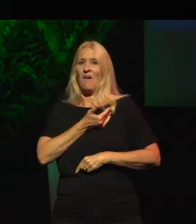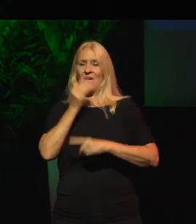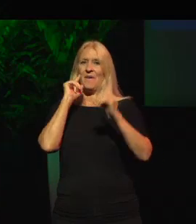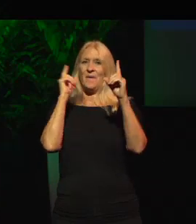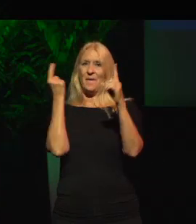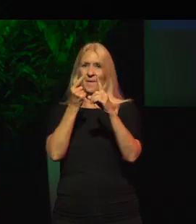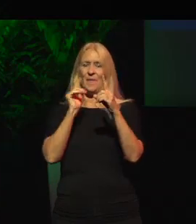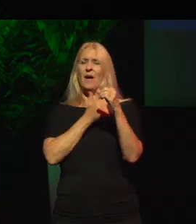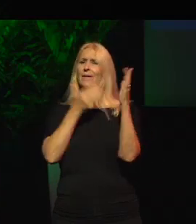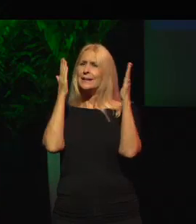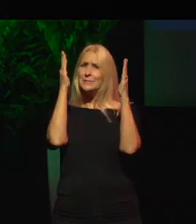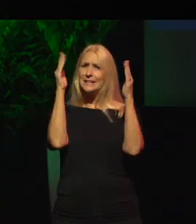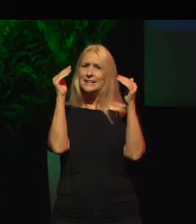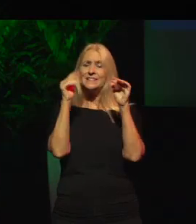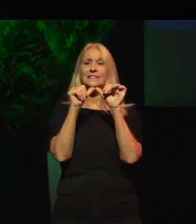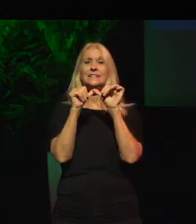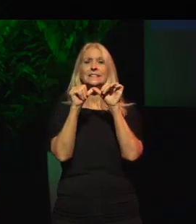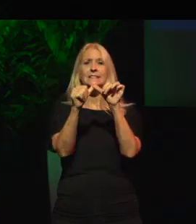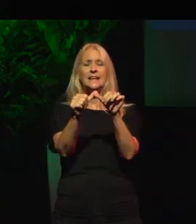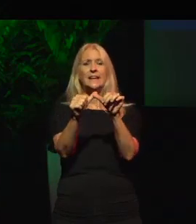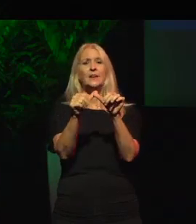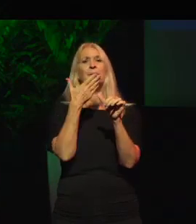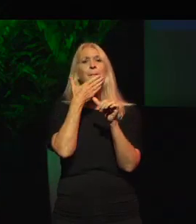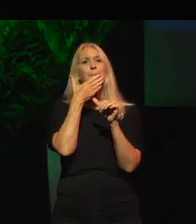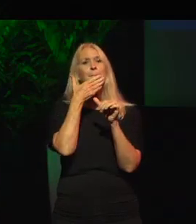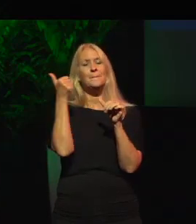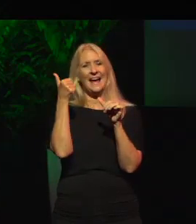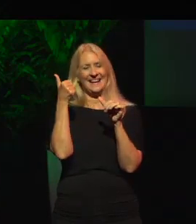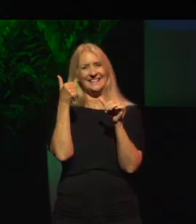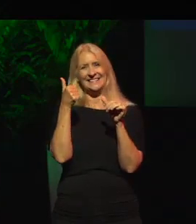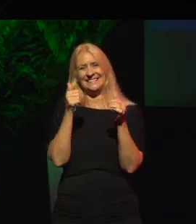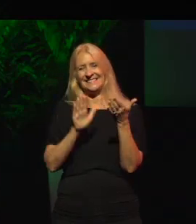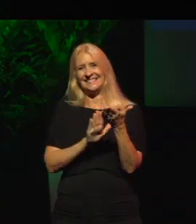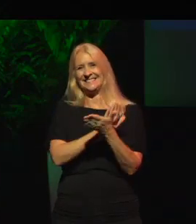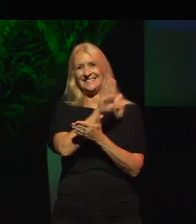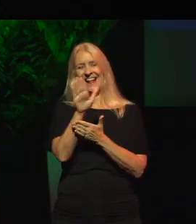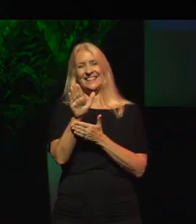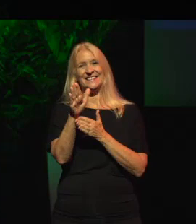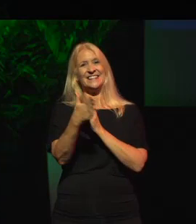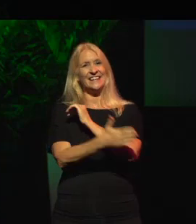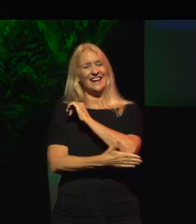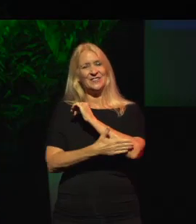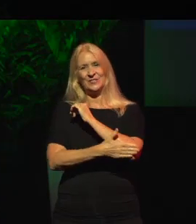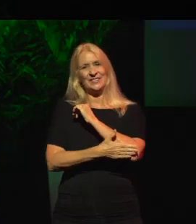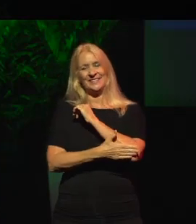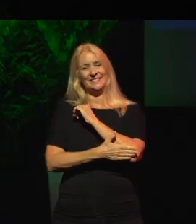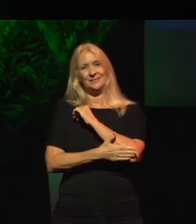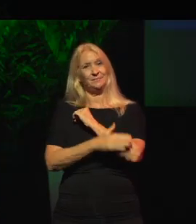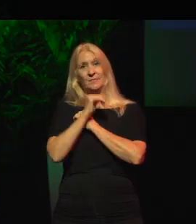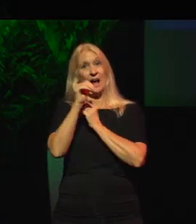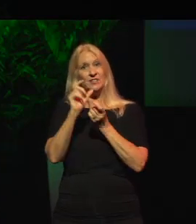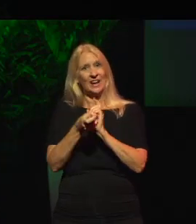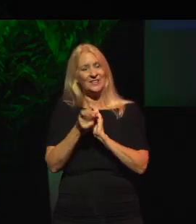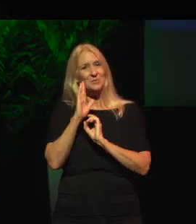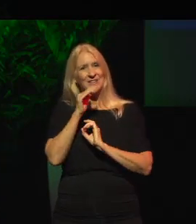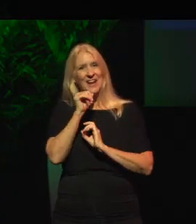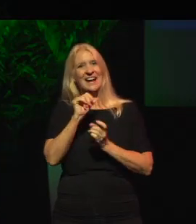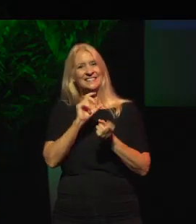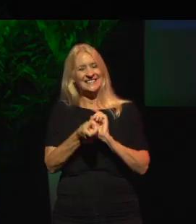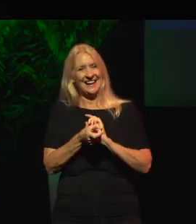our expectation is to continue to be the best institution in the country, and that has not changed and will not